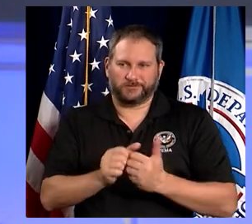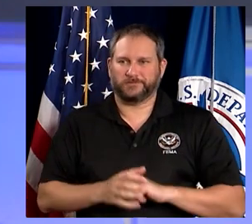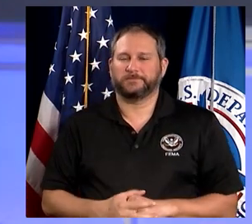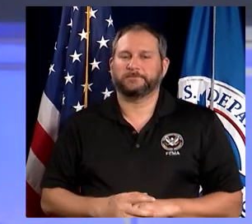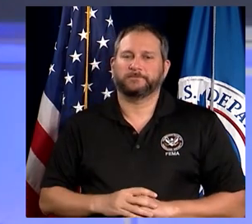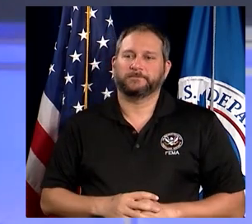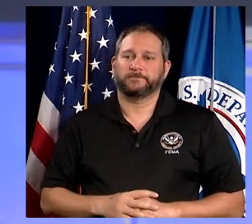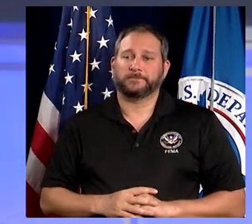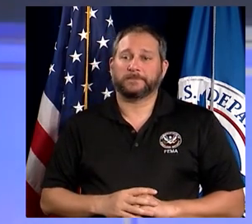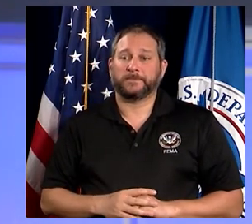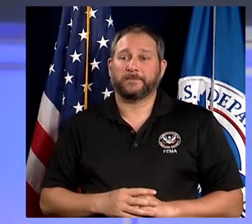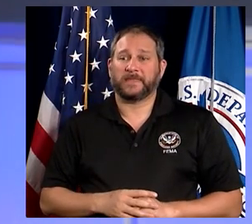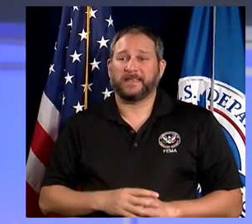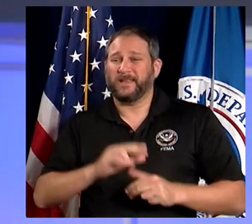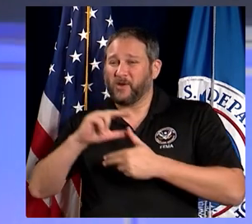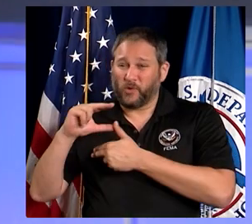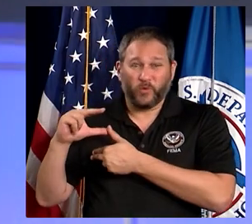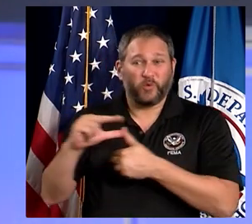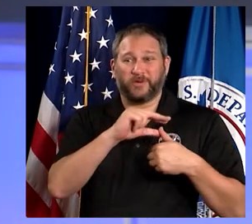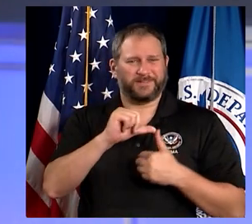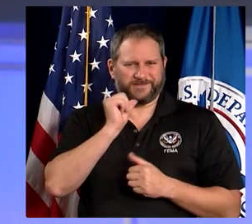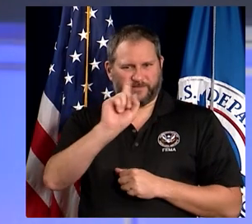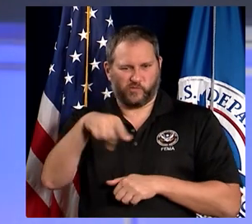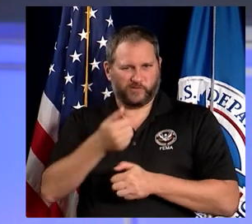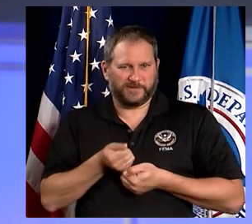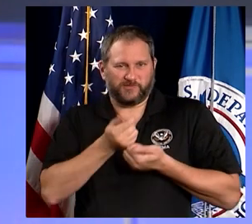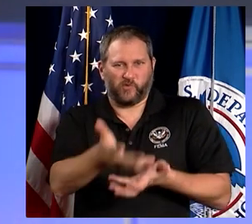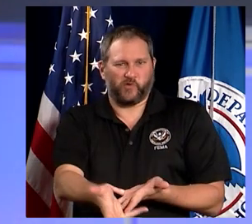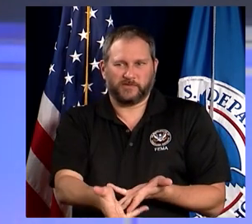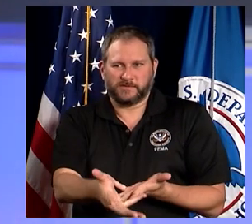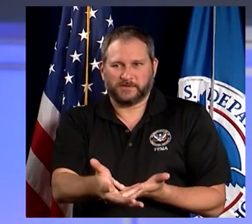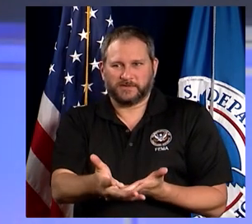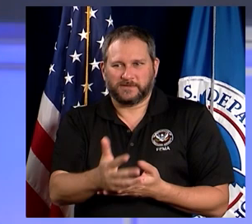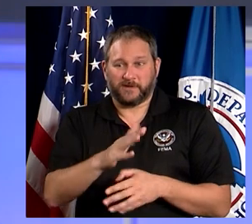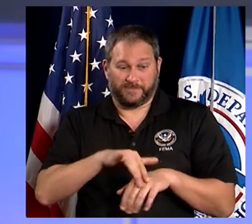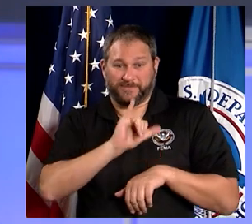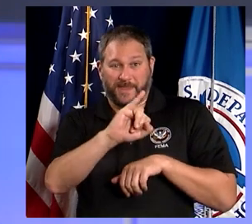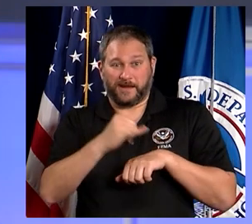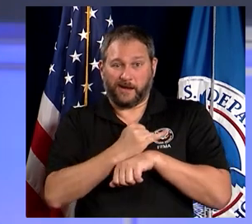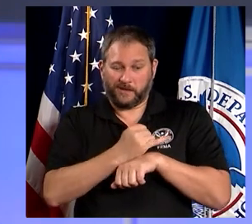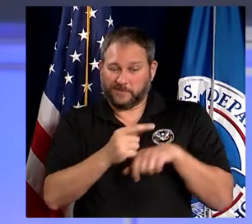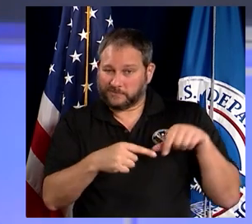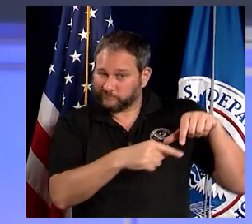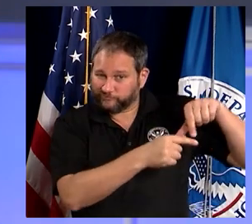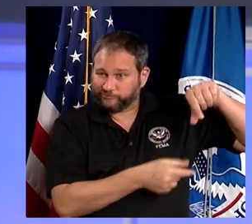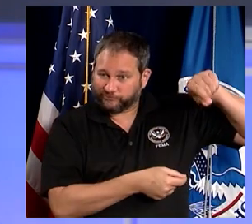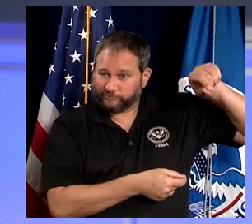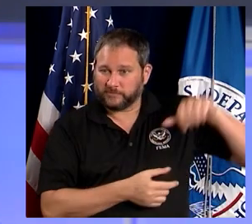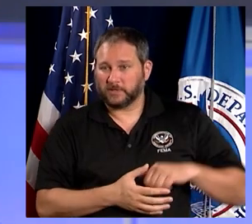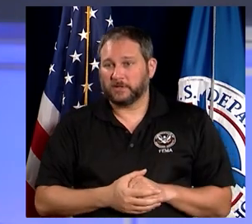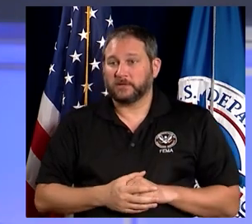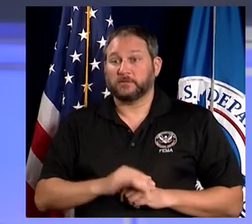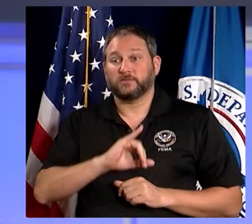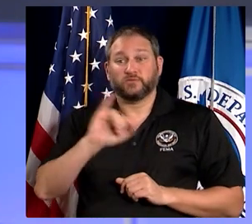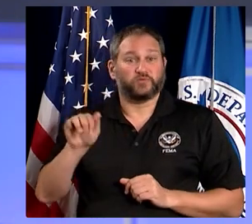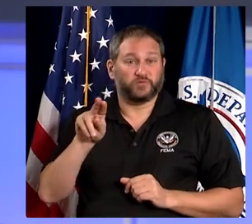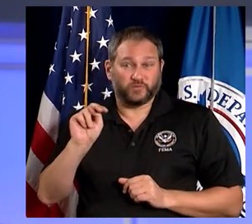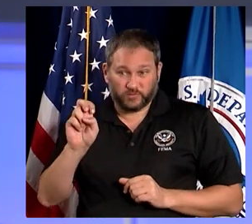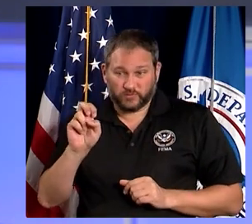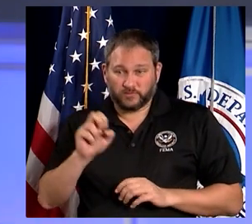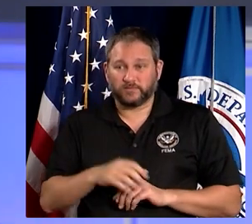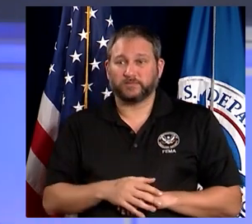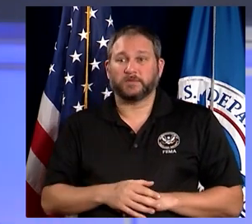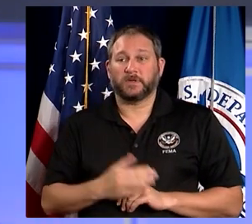Hurricanes aren't the only cause of power outages on Ocracoke. In June, the